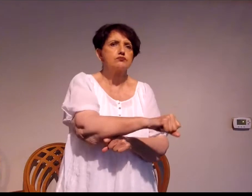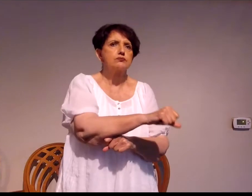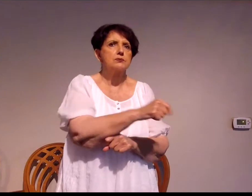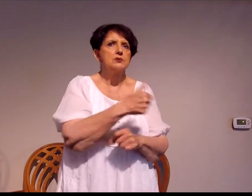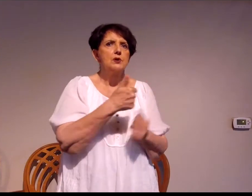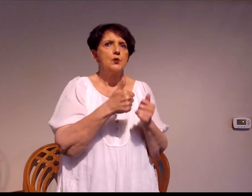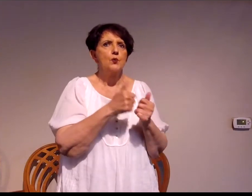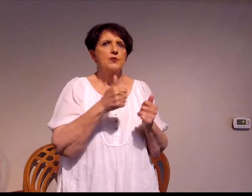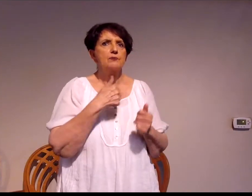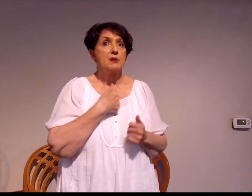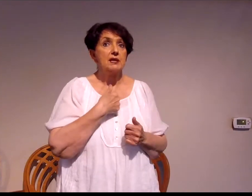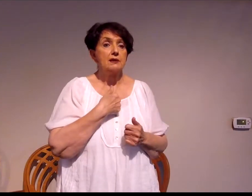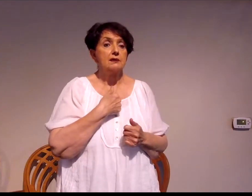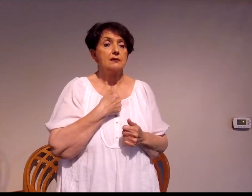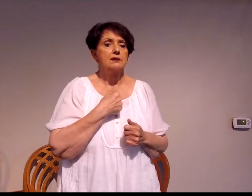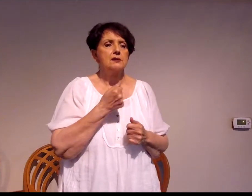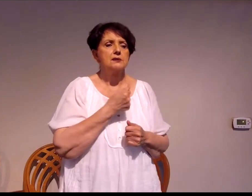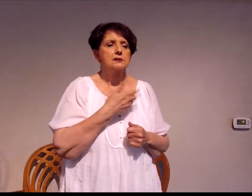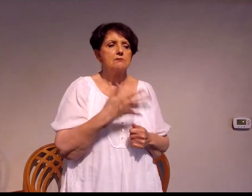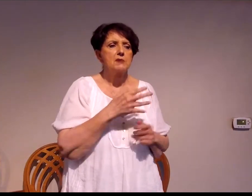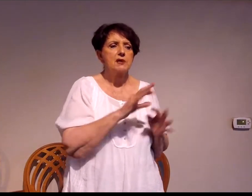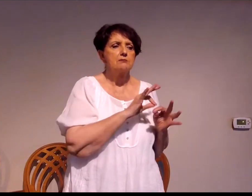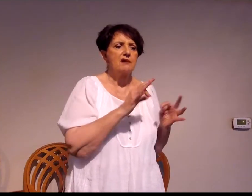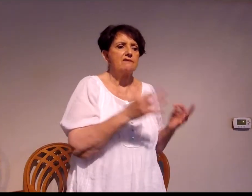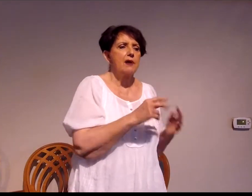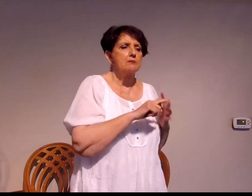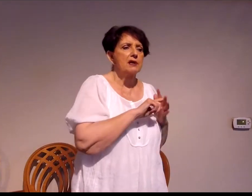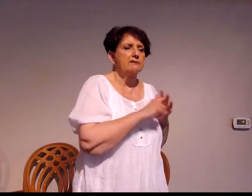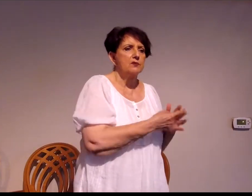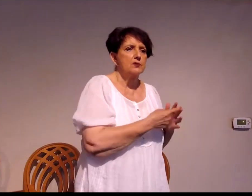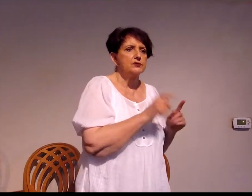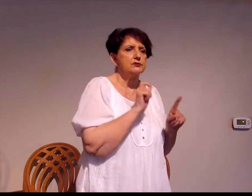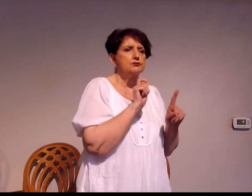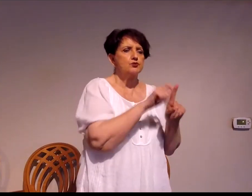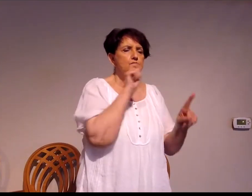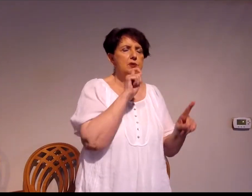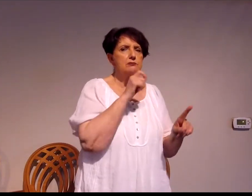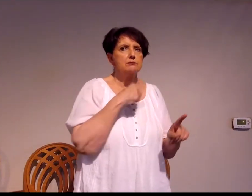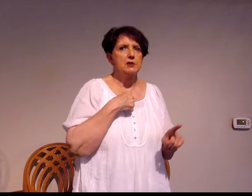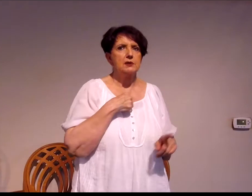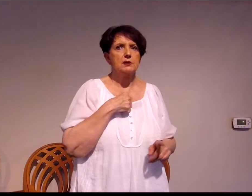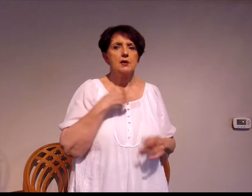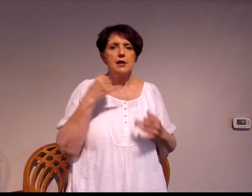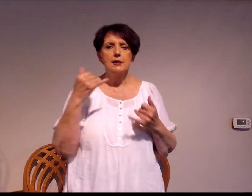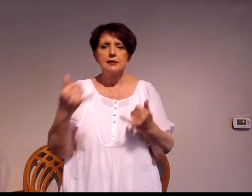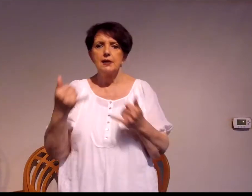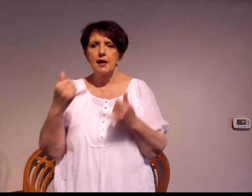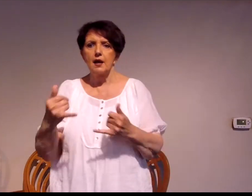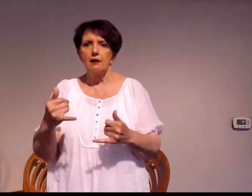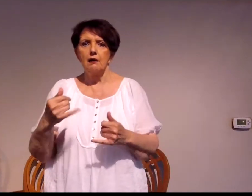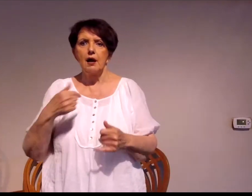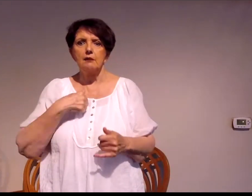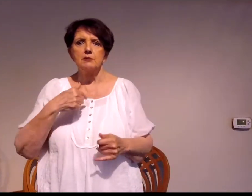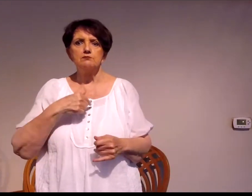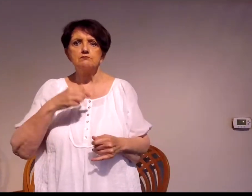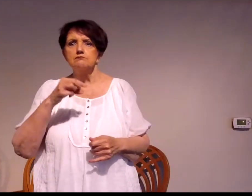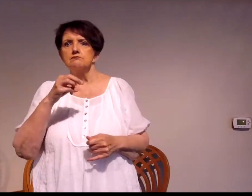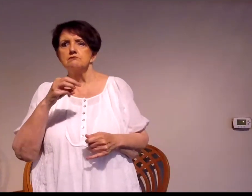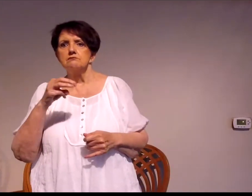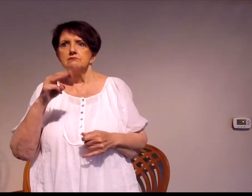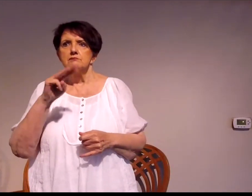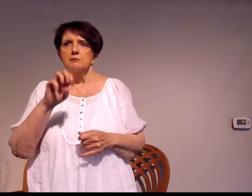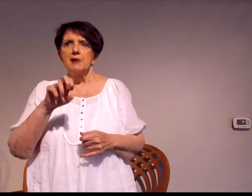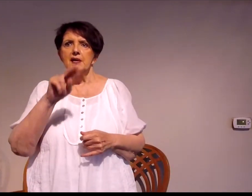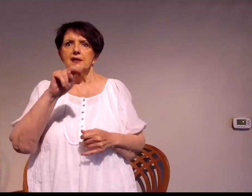family of origin has triggered this so big that now I'm like this. I'm a maniac. And